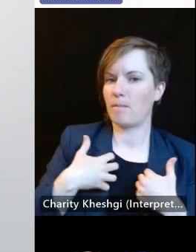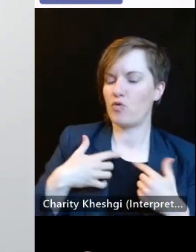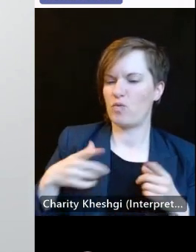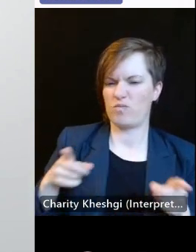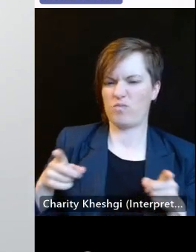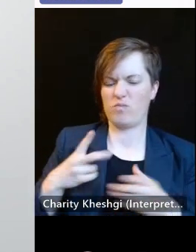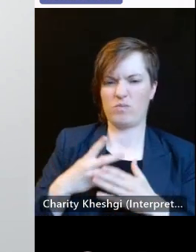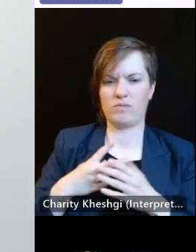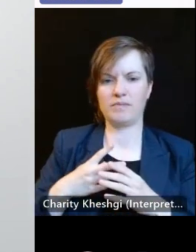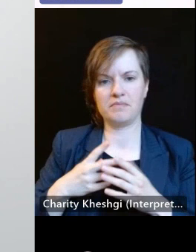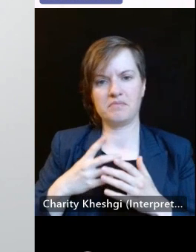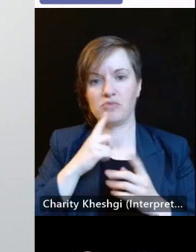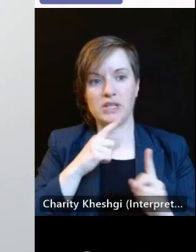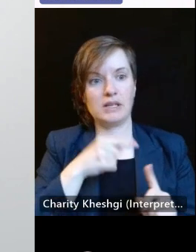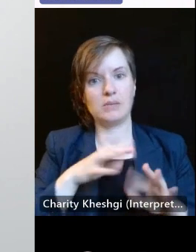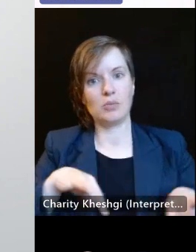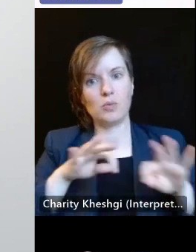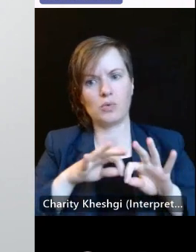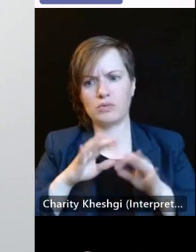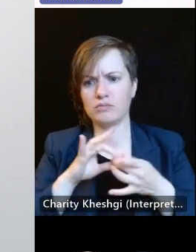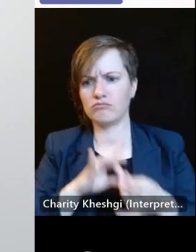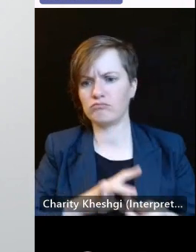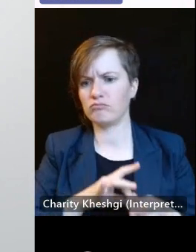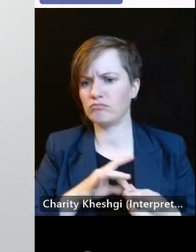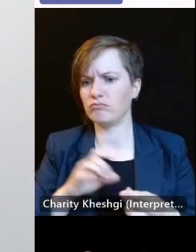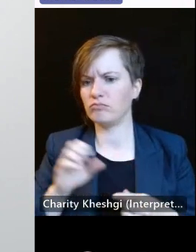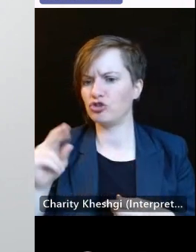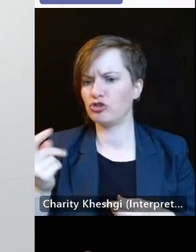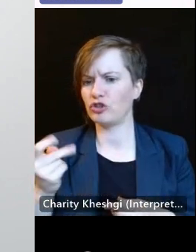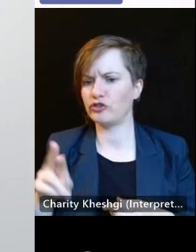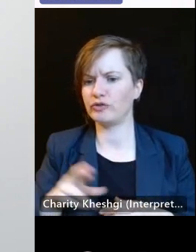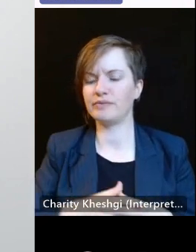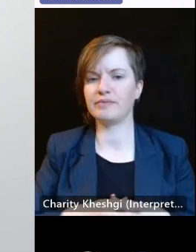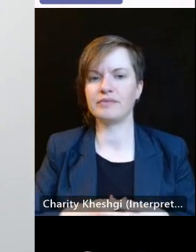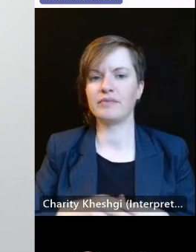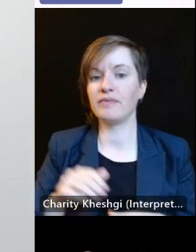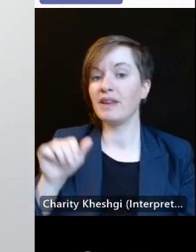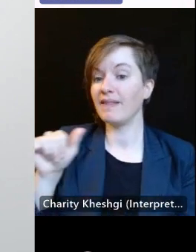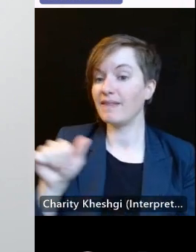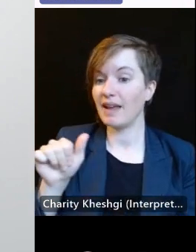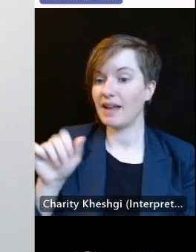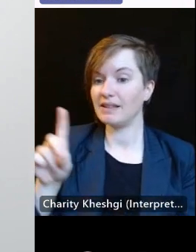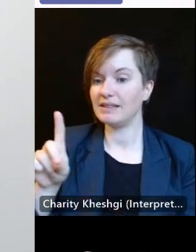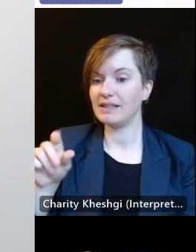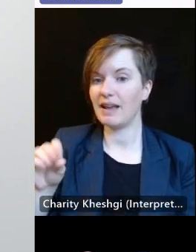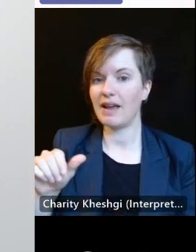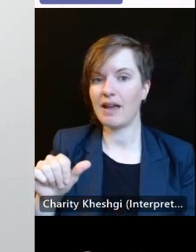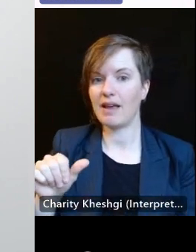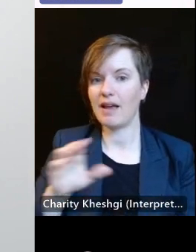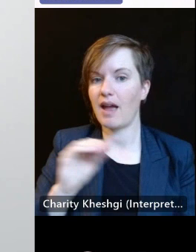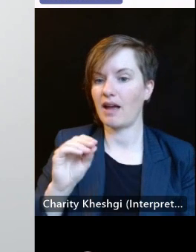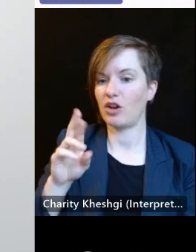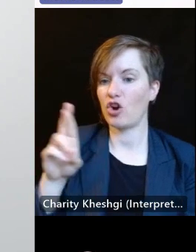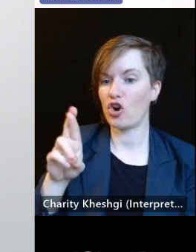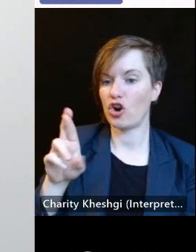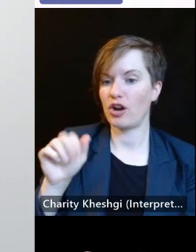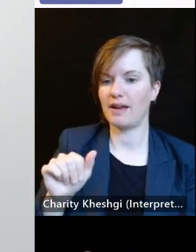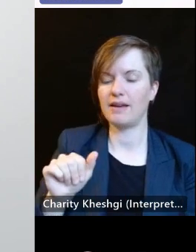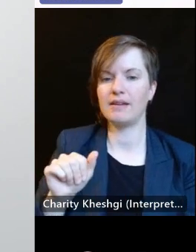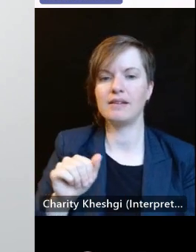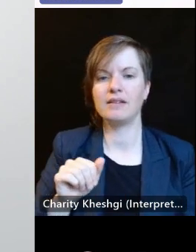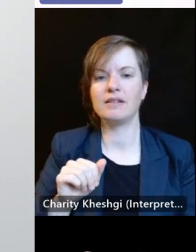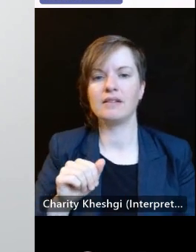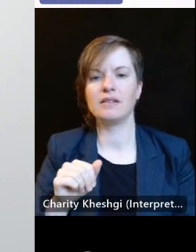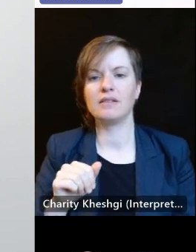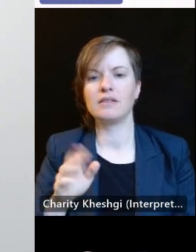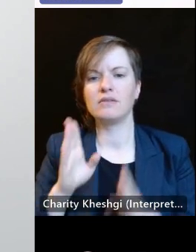sheltering. The ADA and the RA generally require that shelters allow people with